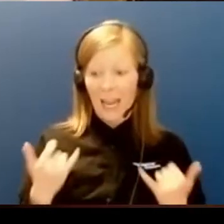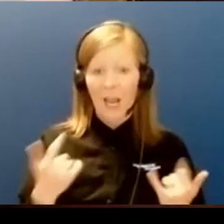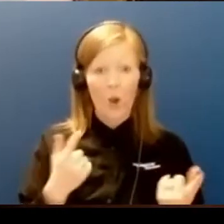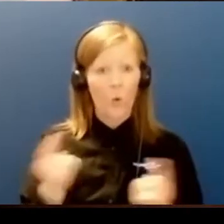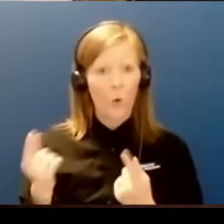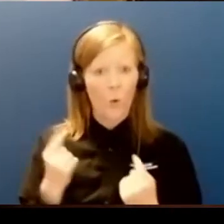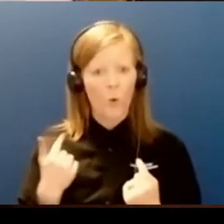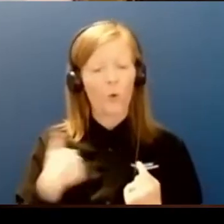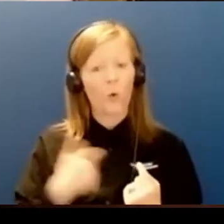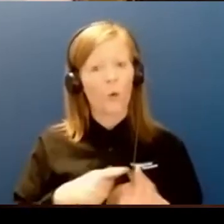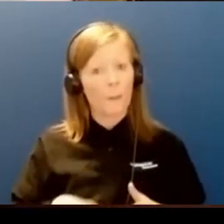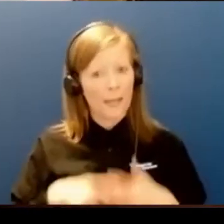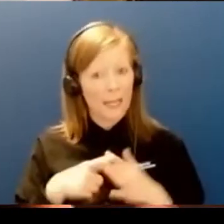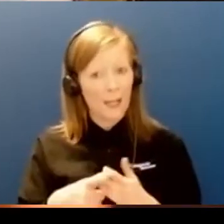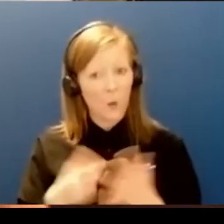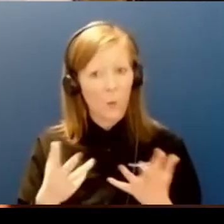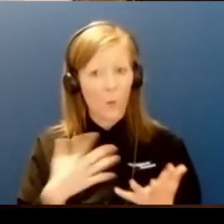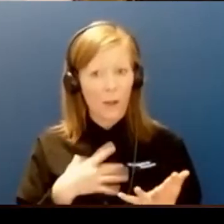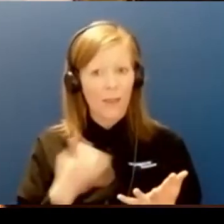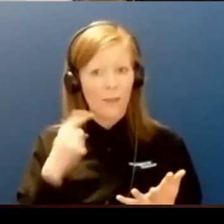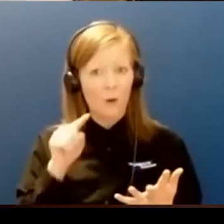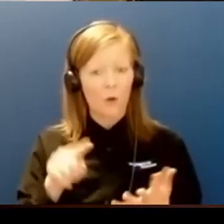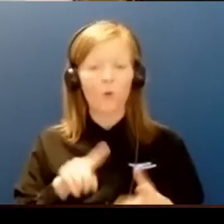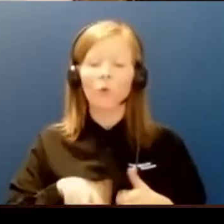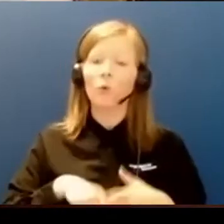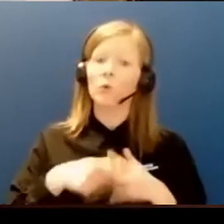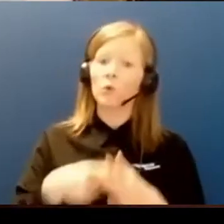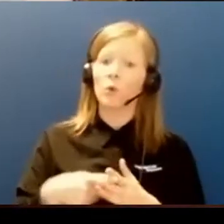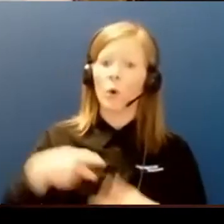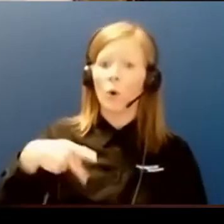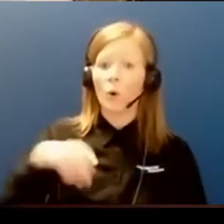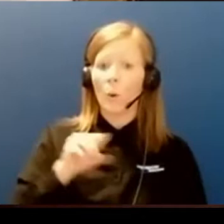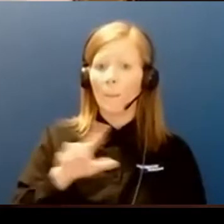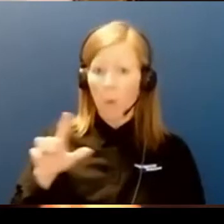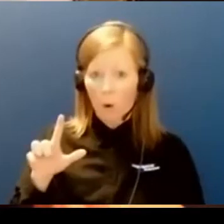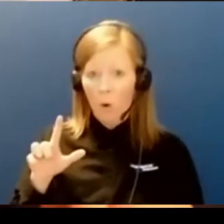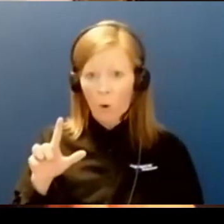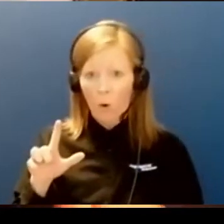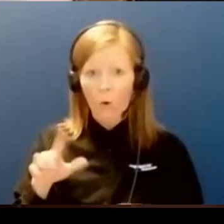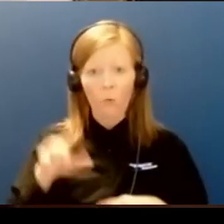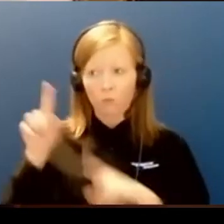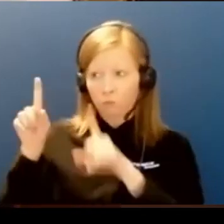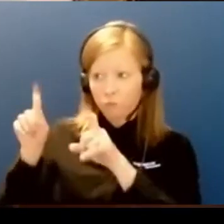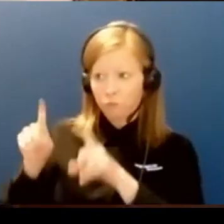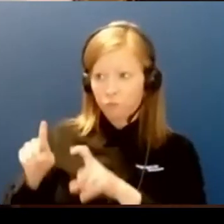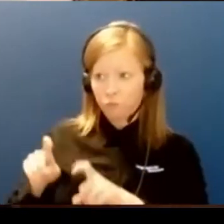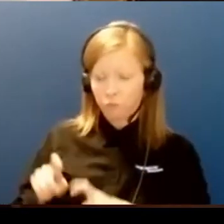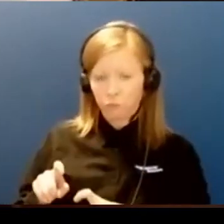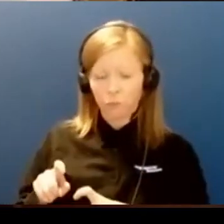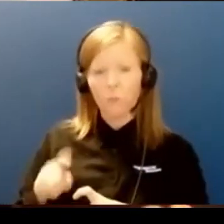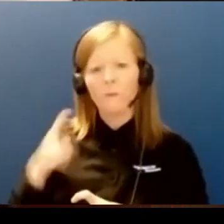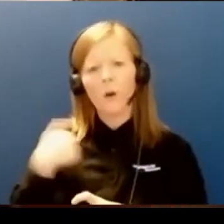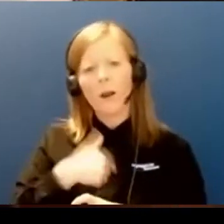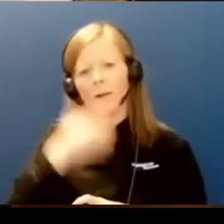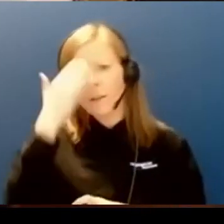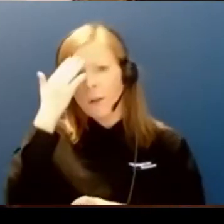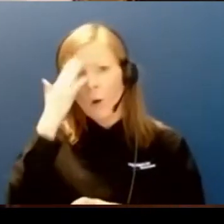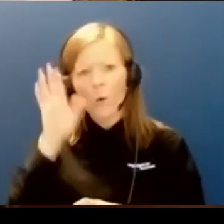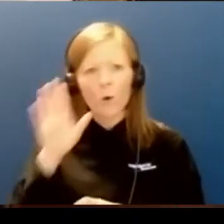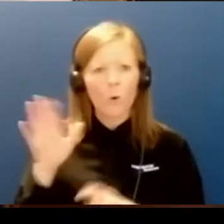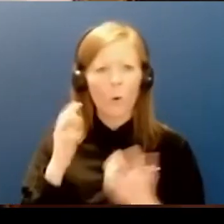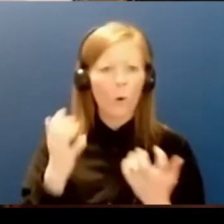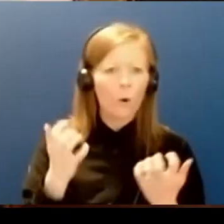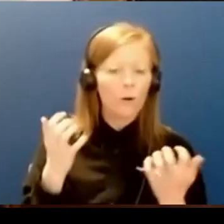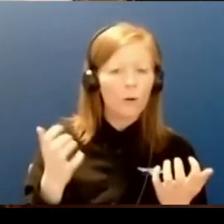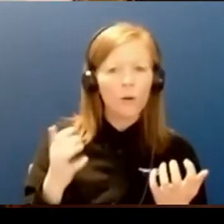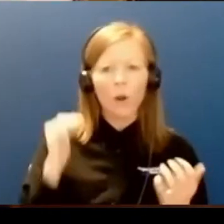we'd like you to complete a poll so we know our audience very well. Please let us know the ages of